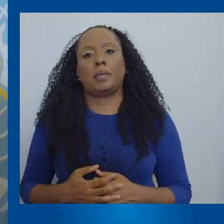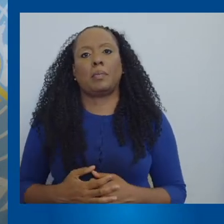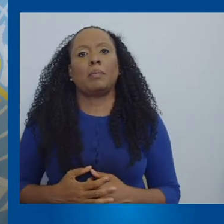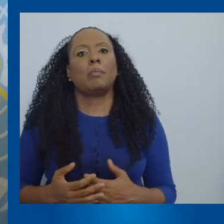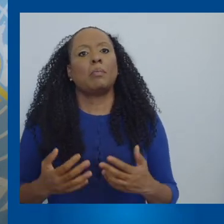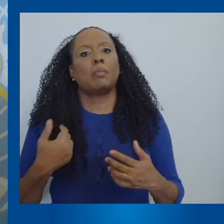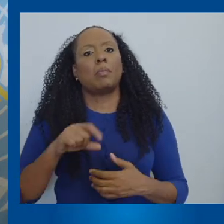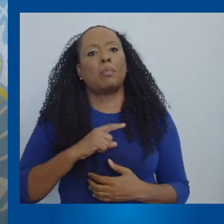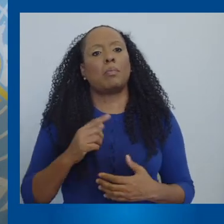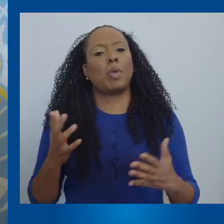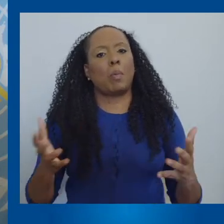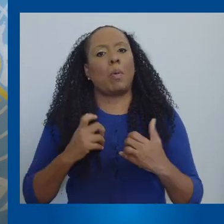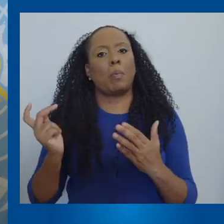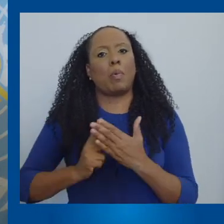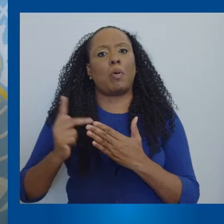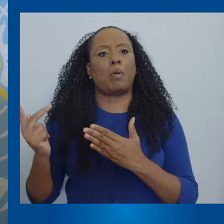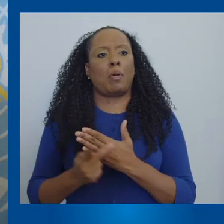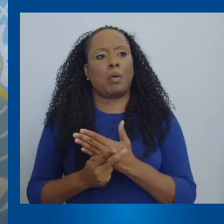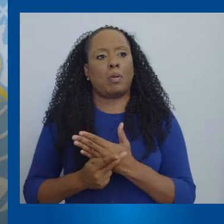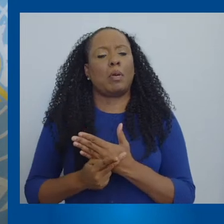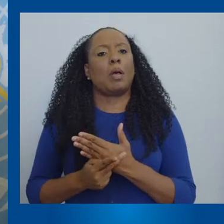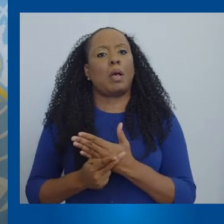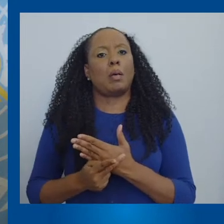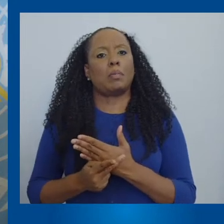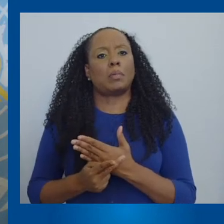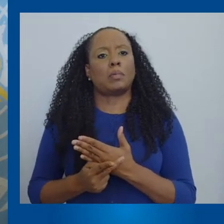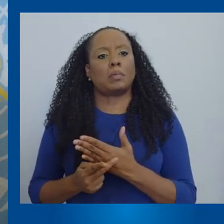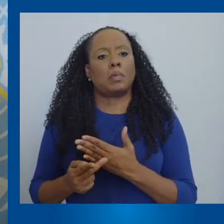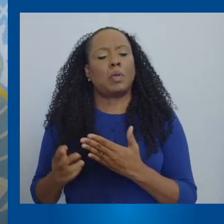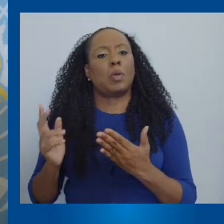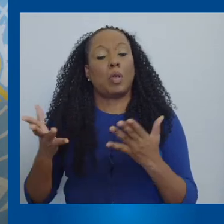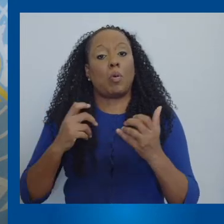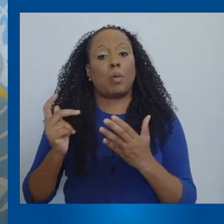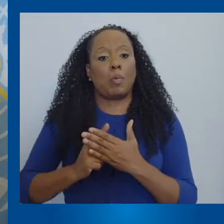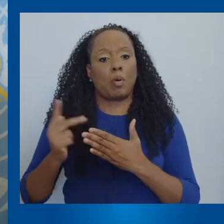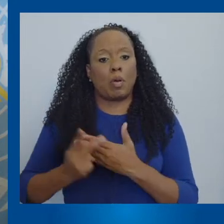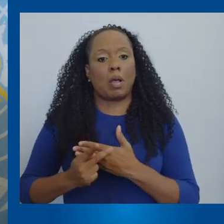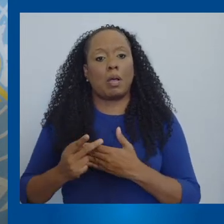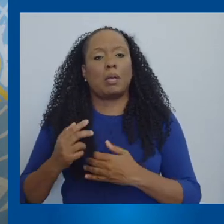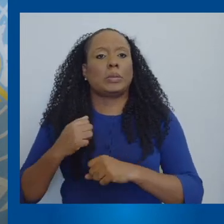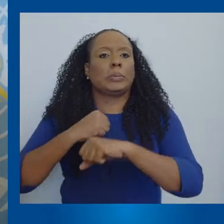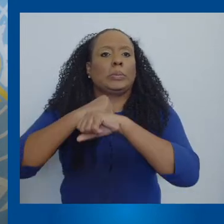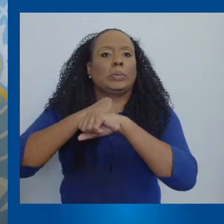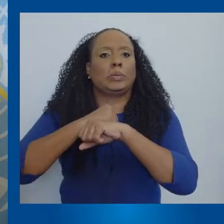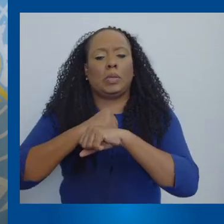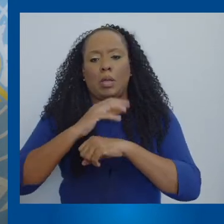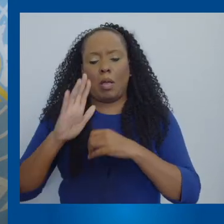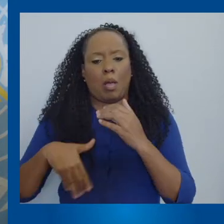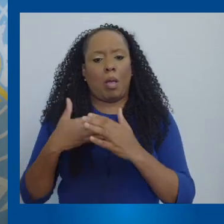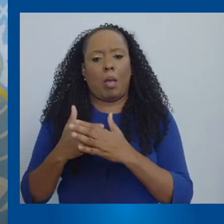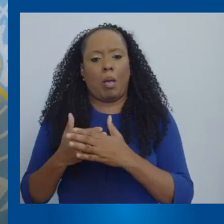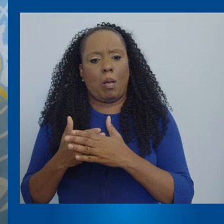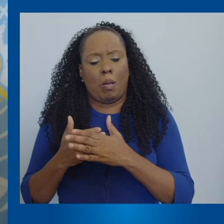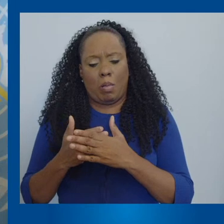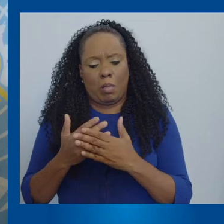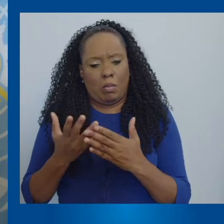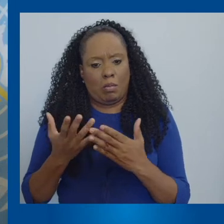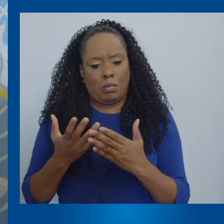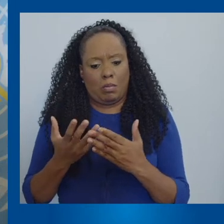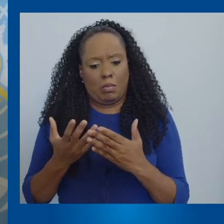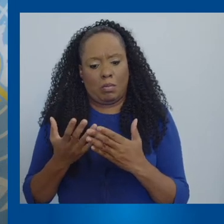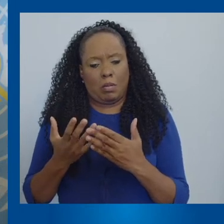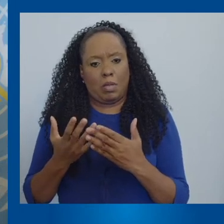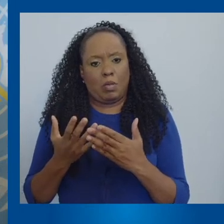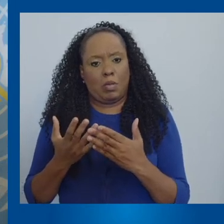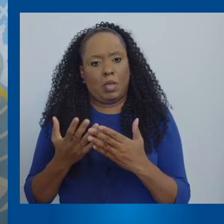controls programs to reduce antimicrobial use and wastewater treatment to prevent biological pollution can limit